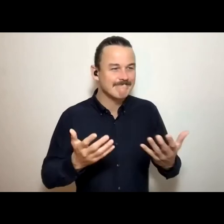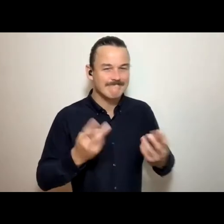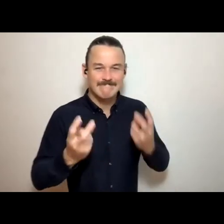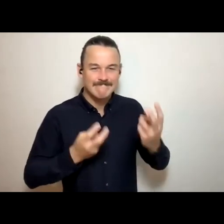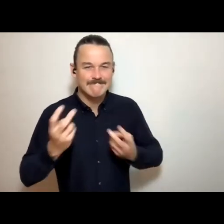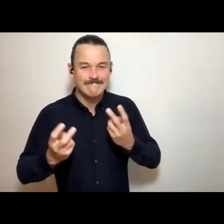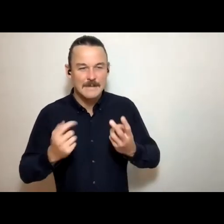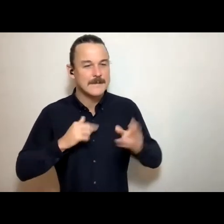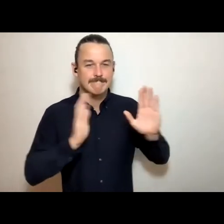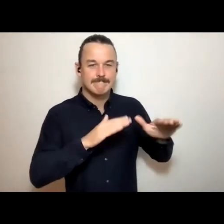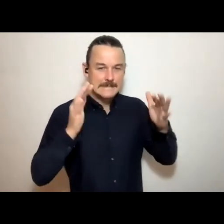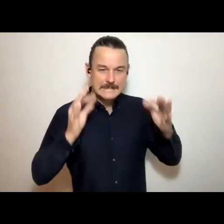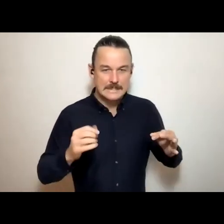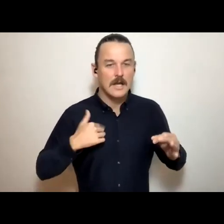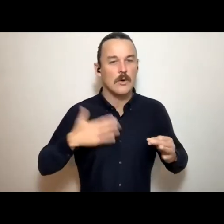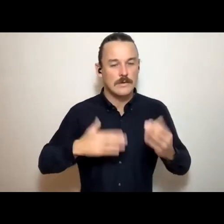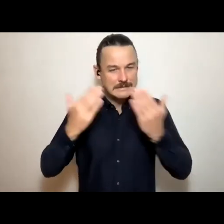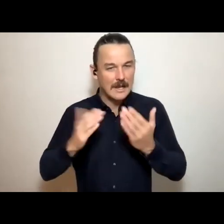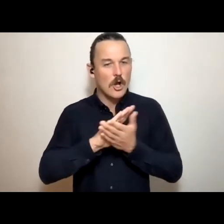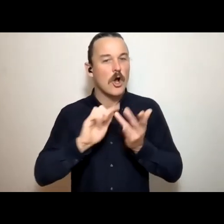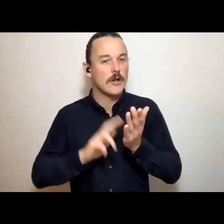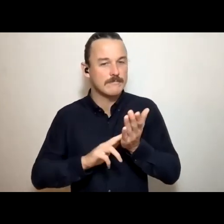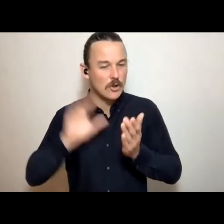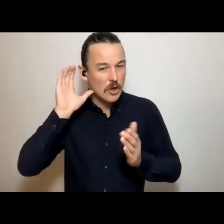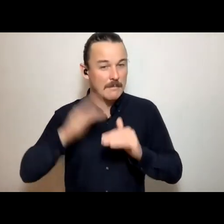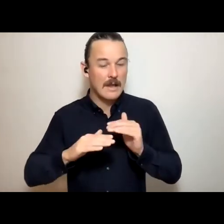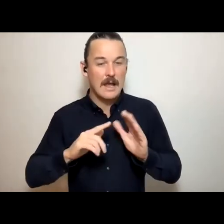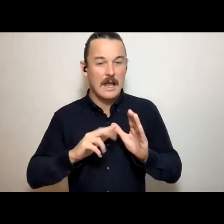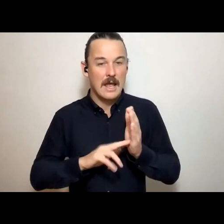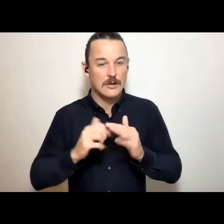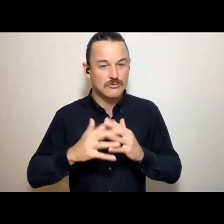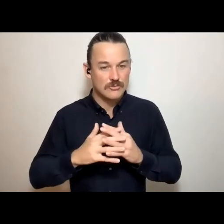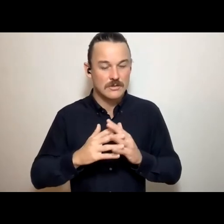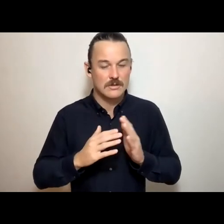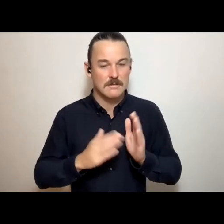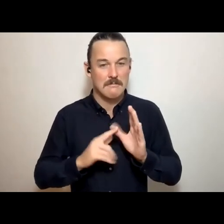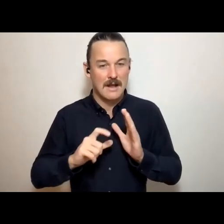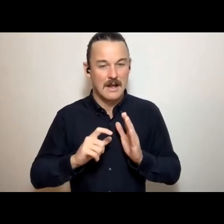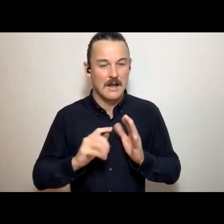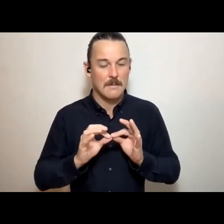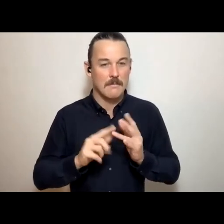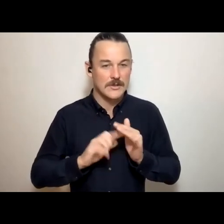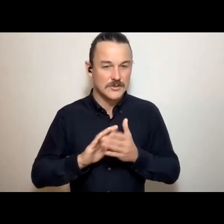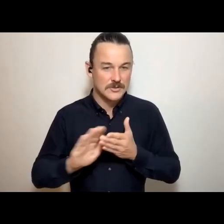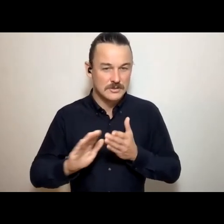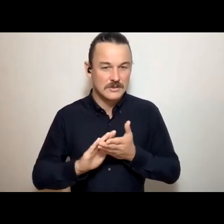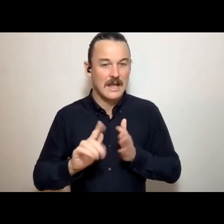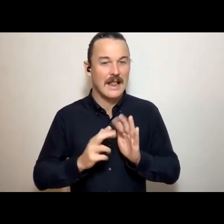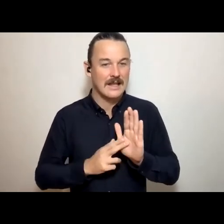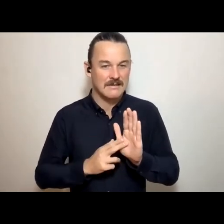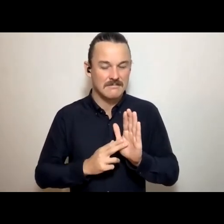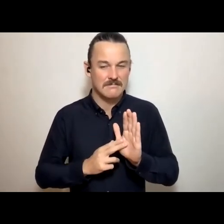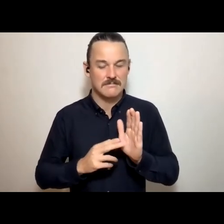I'd heard about Professor Andrew Yakubovich and Helen Mikosha, who were leaders of the Australian academic